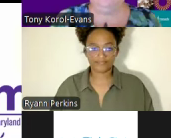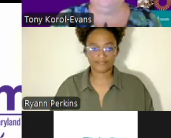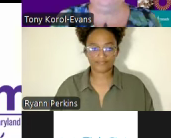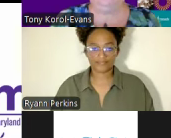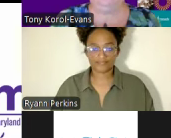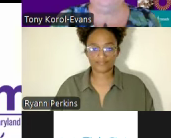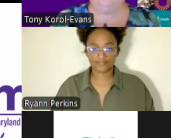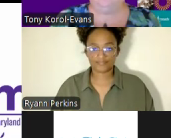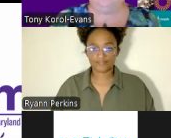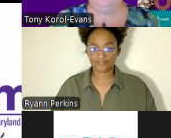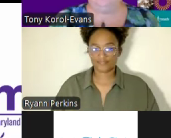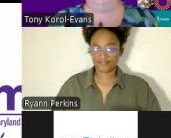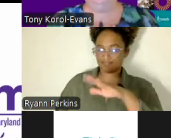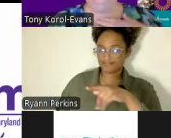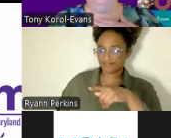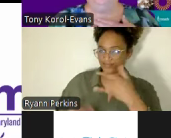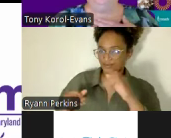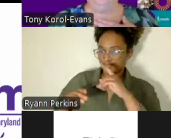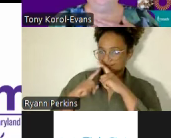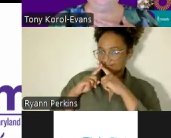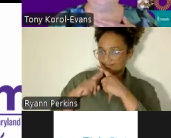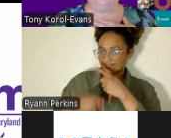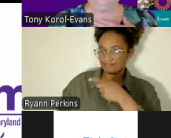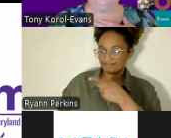Tony, it looks like you're muted. I can't hear you.